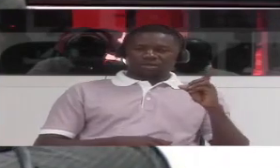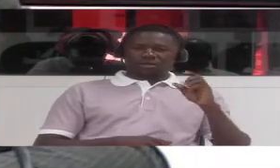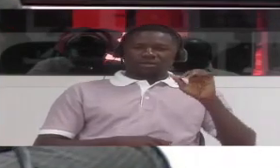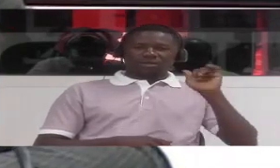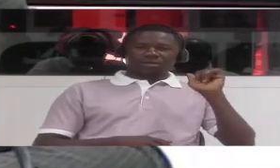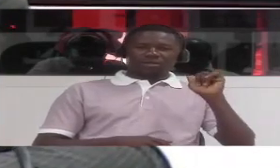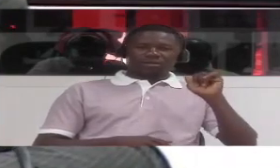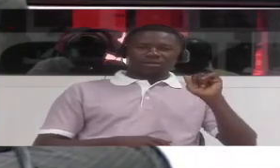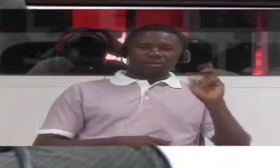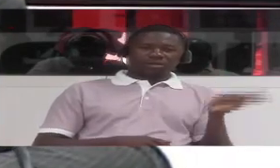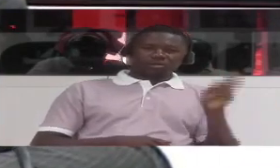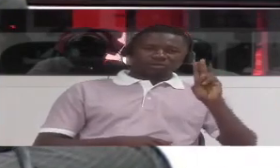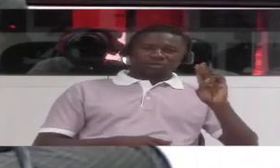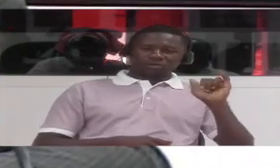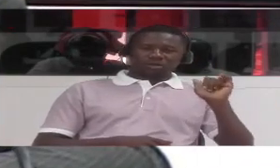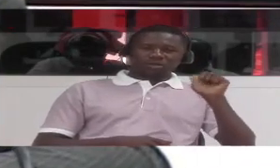was Harry Sambu.